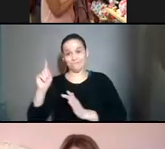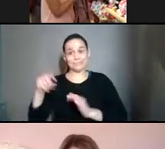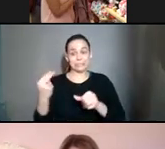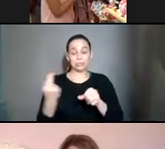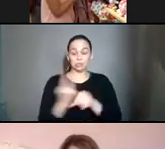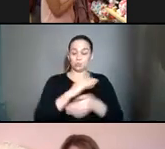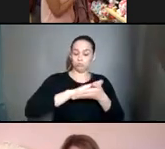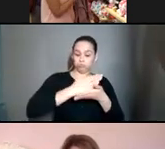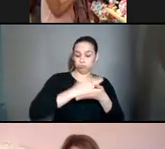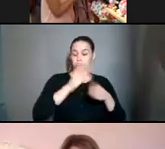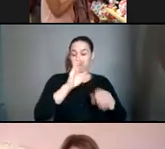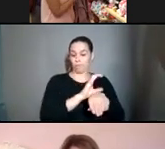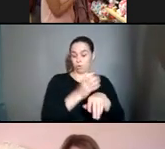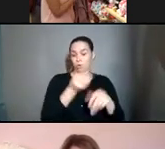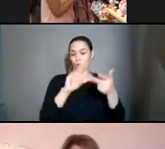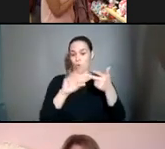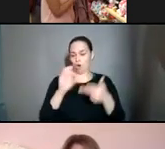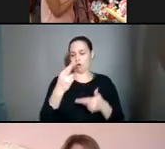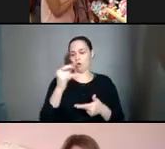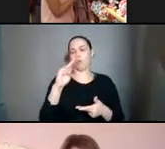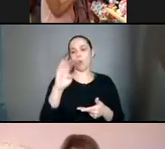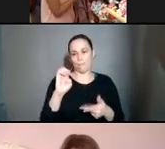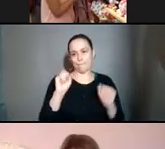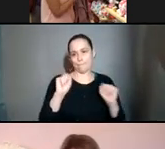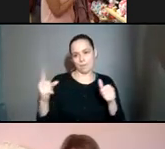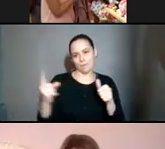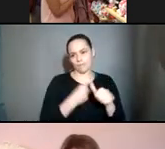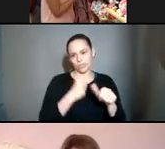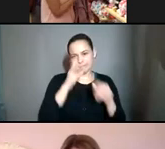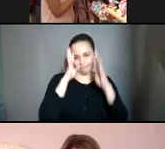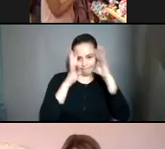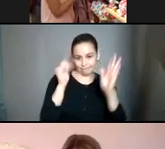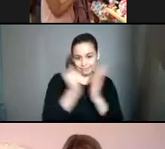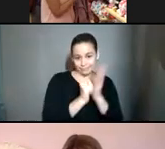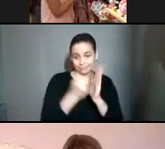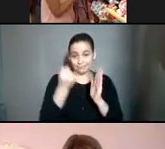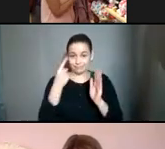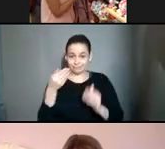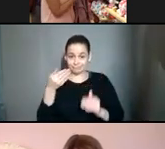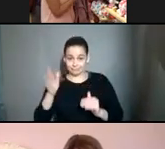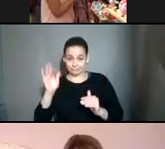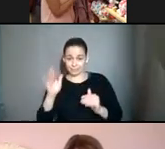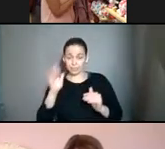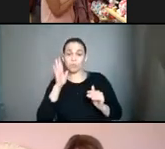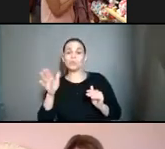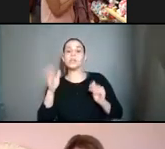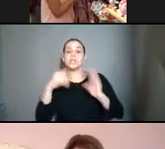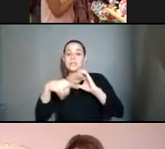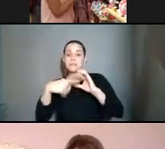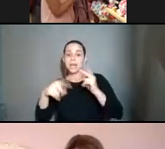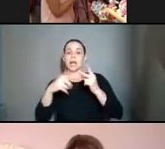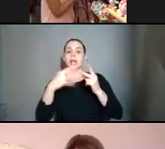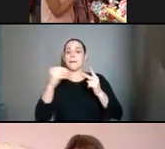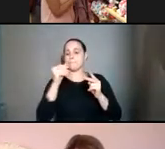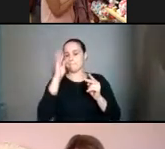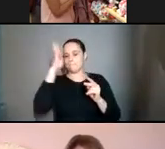After you have clicked on the link, enter your email address and create a password. If you already have